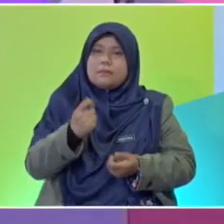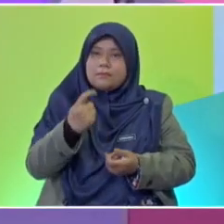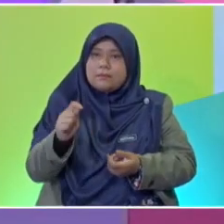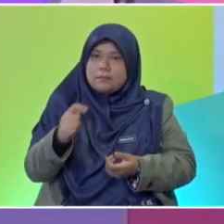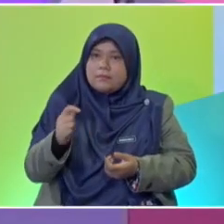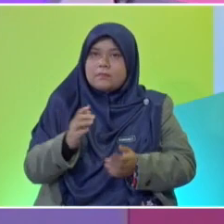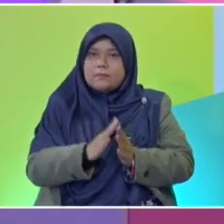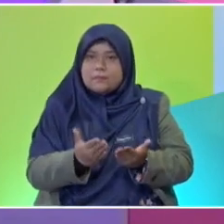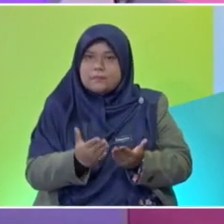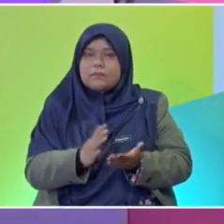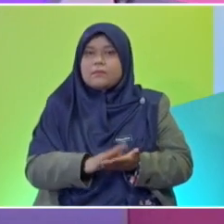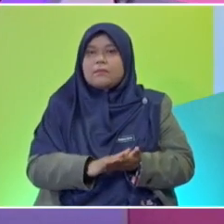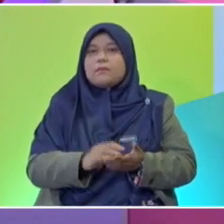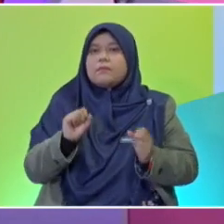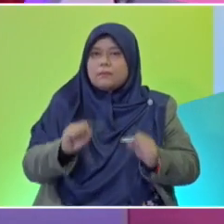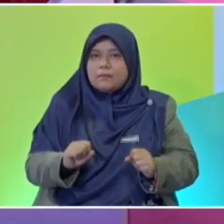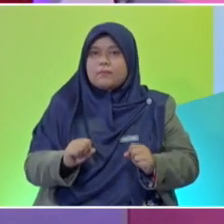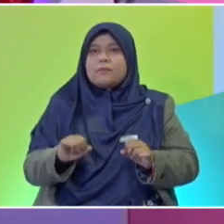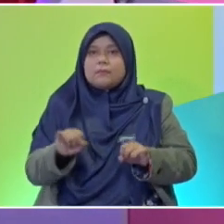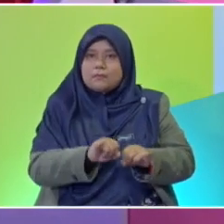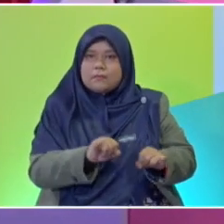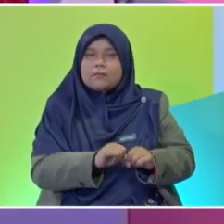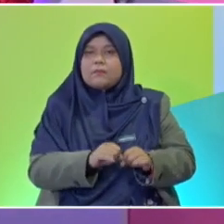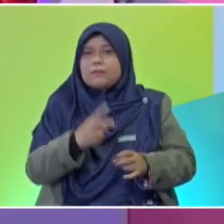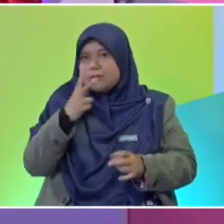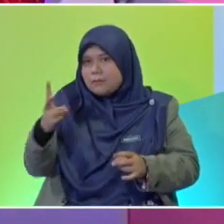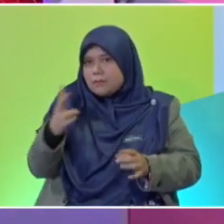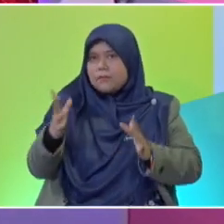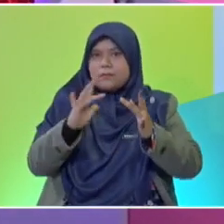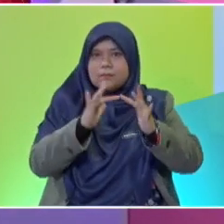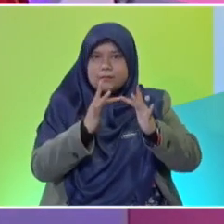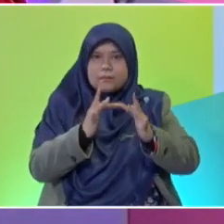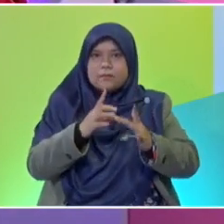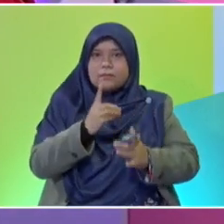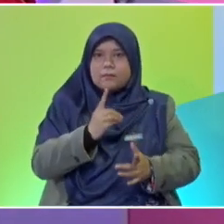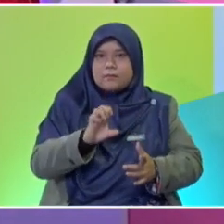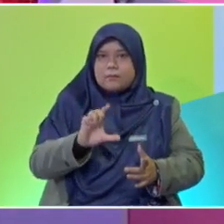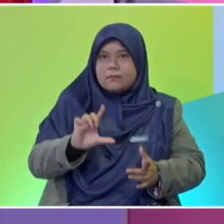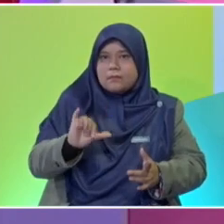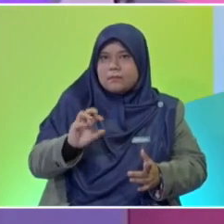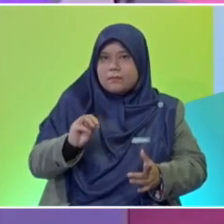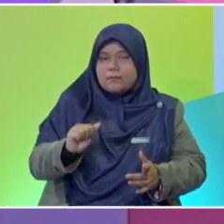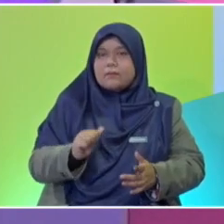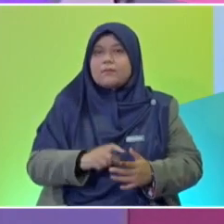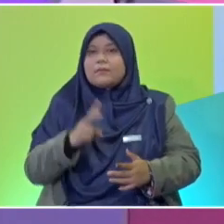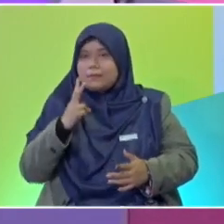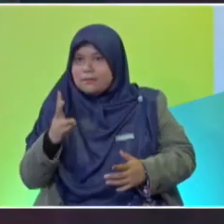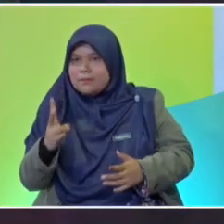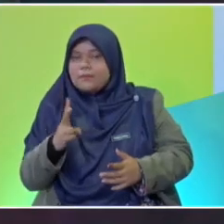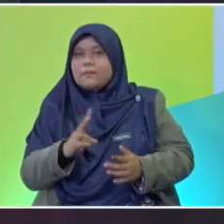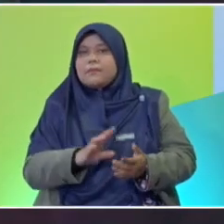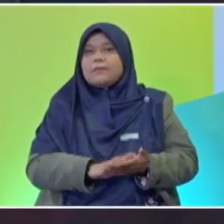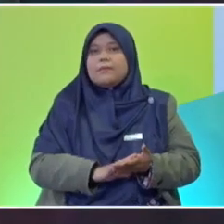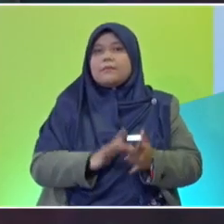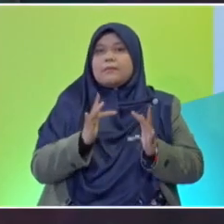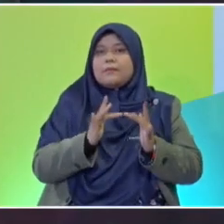is actually from the textbook, you can also look at the 5KPM website. Don't forget that. Okay, don't forget it, everyone. So